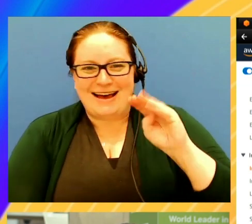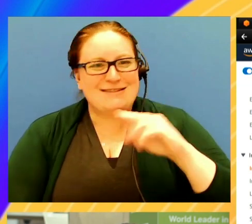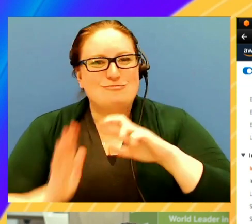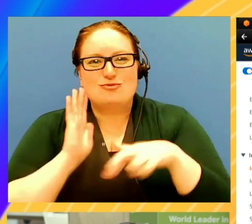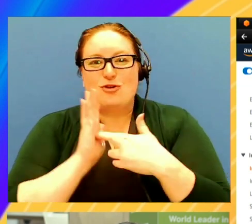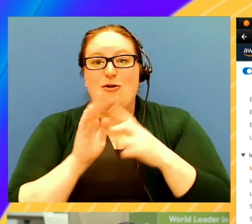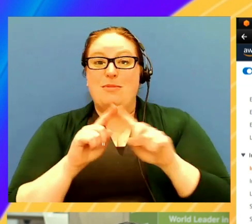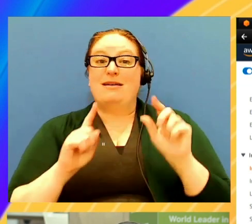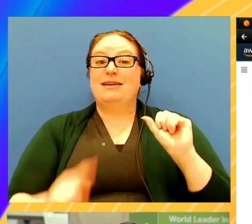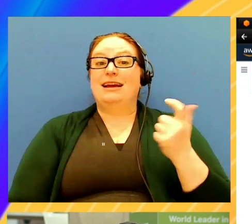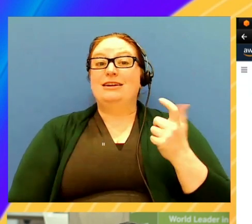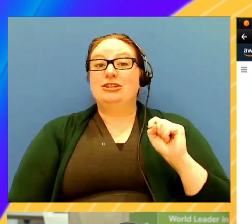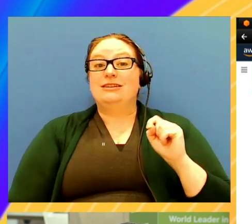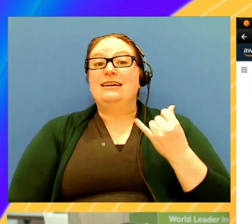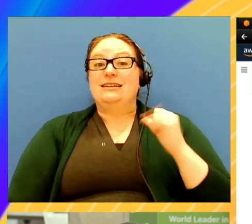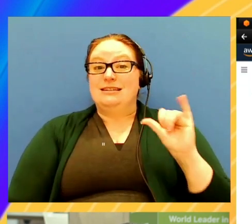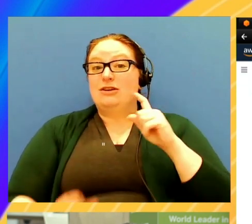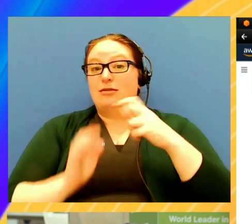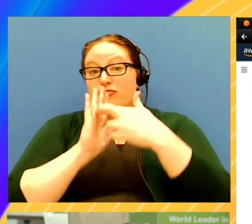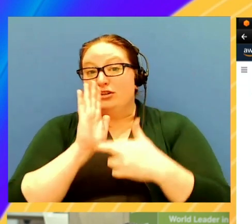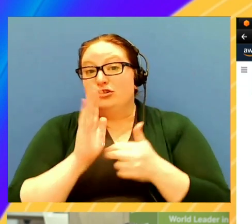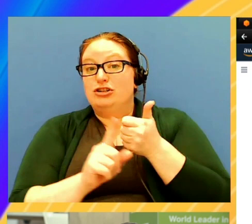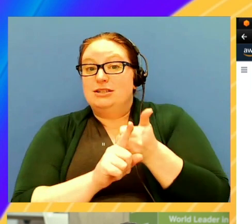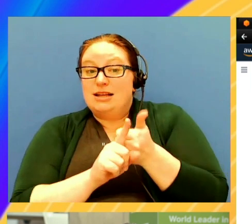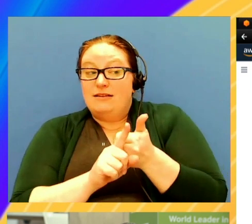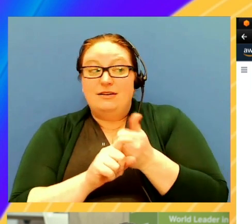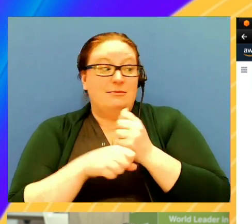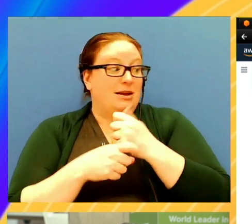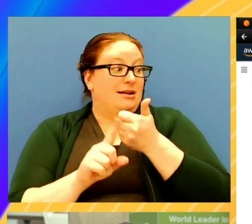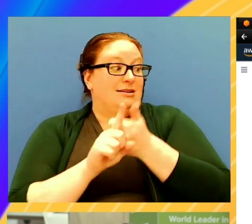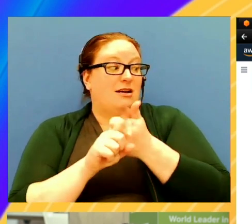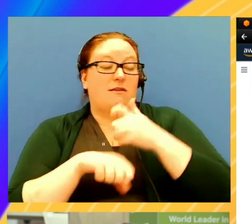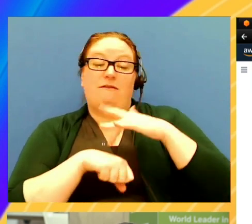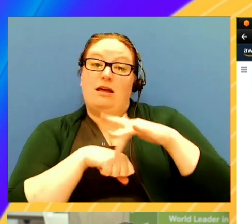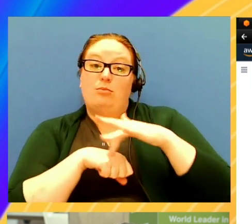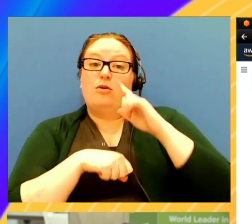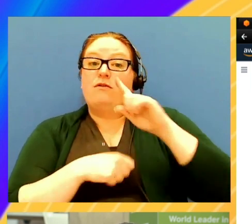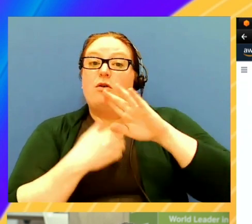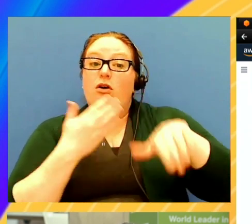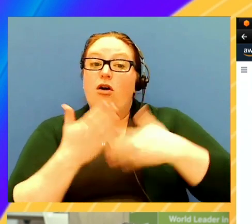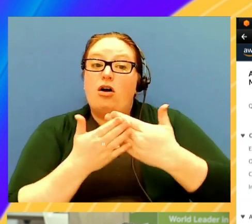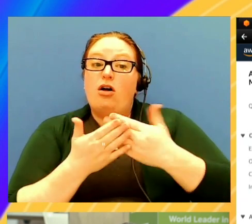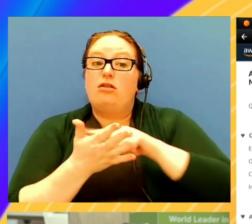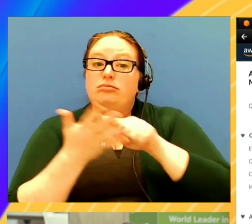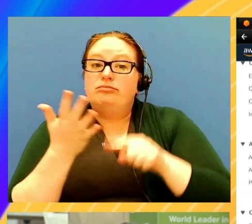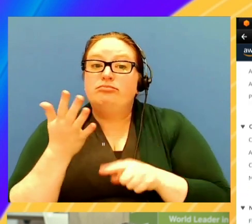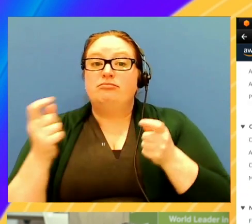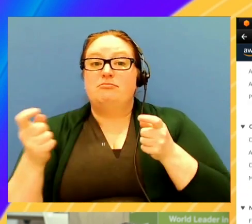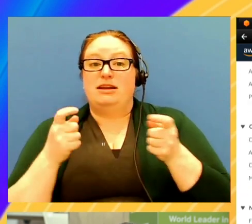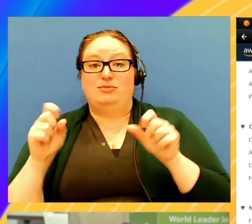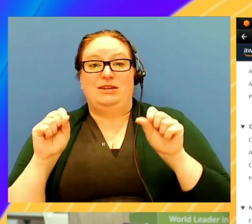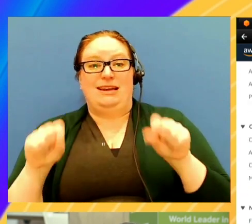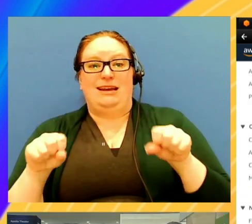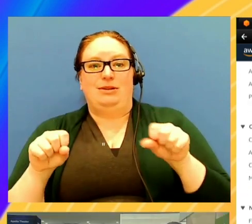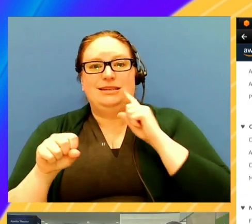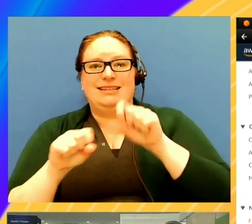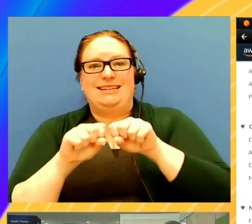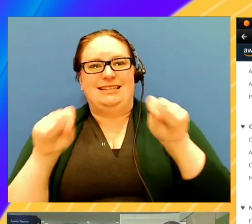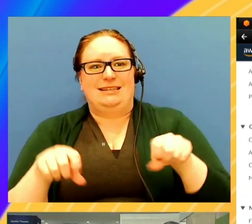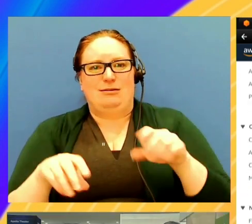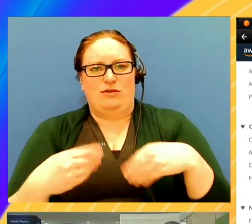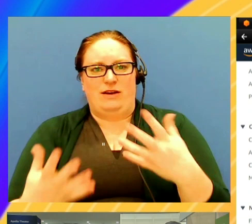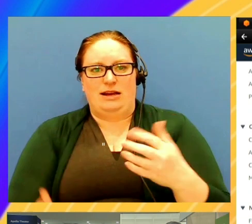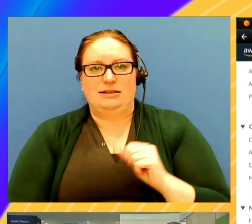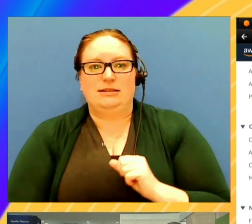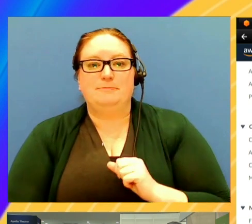able to register itself and make itself available for all of the remote management capabilities that Systems Manager provides. So